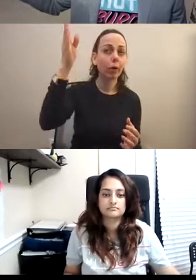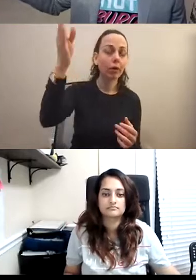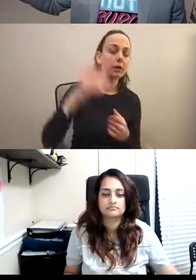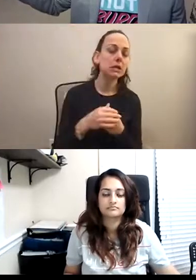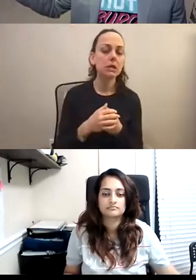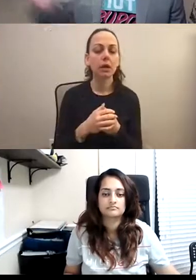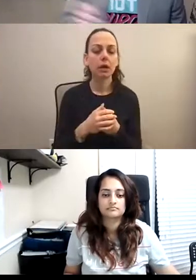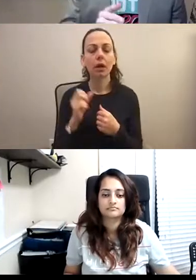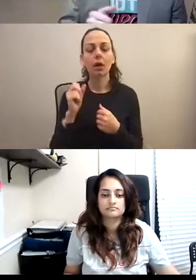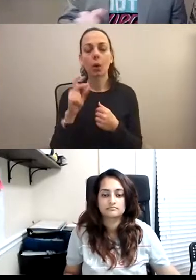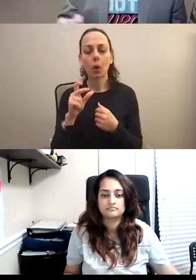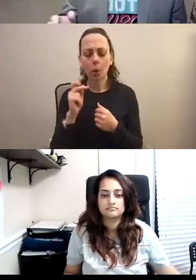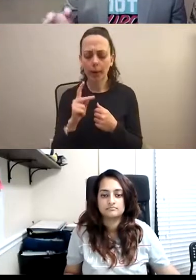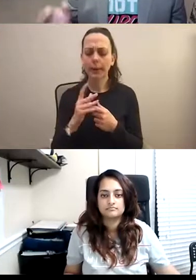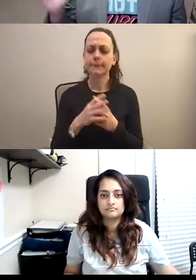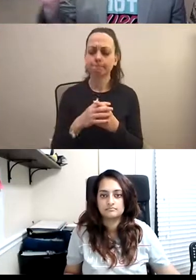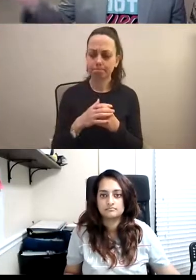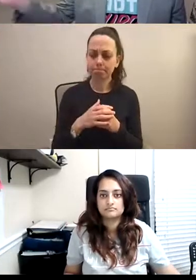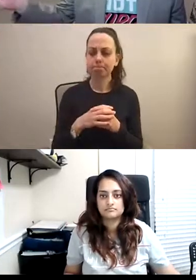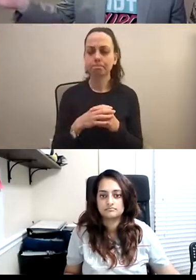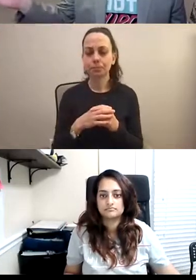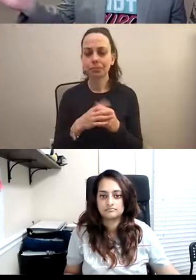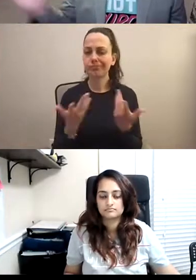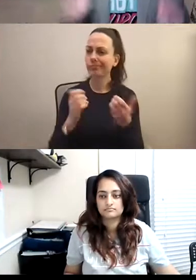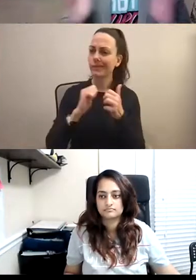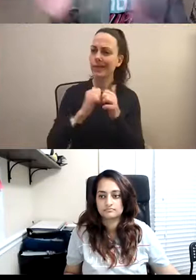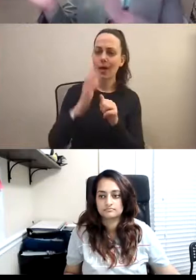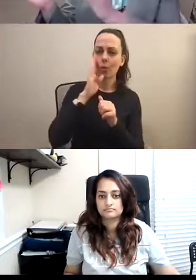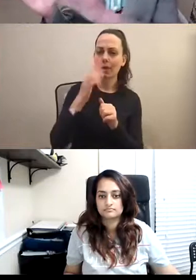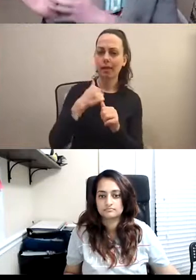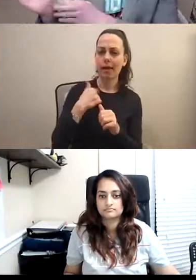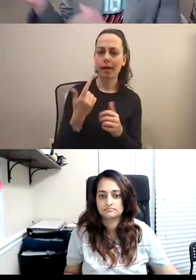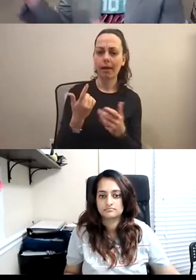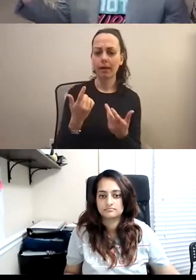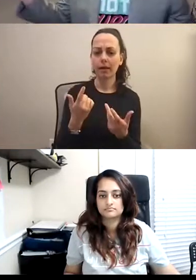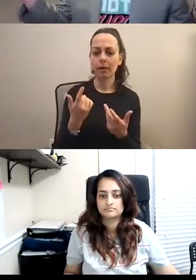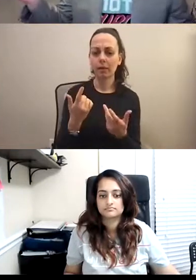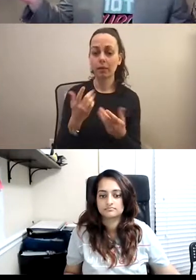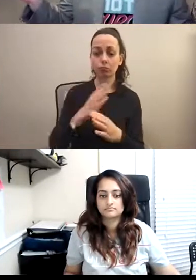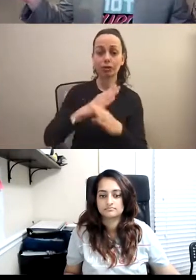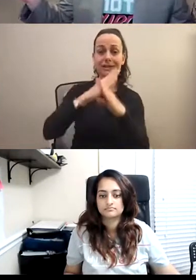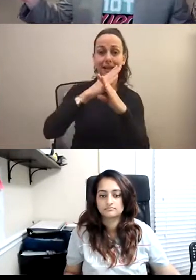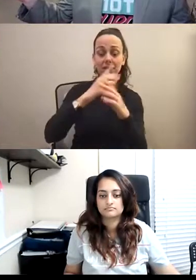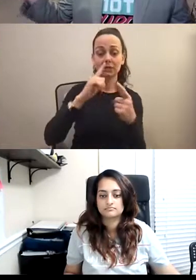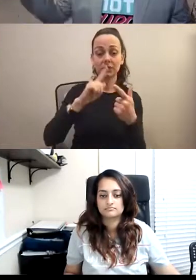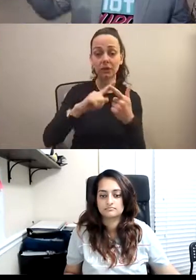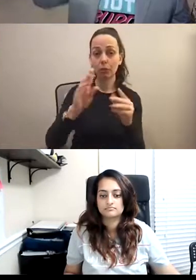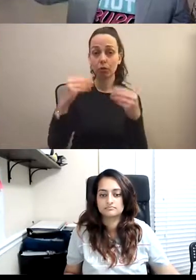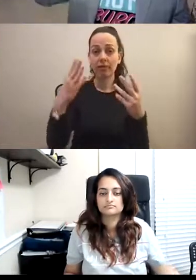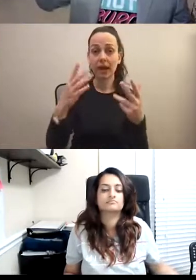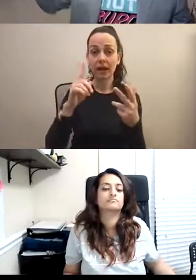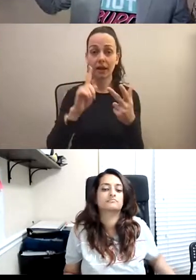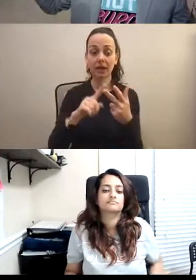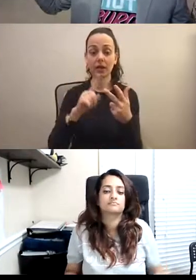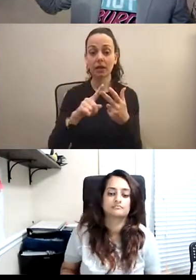okay, how am I going to protect, provide, and perform as the